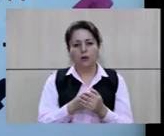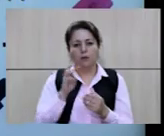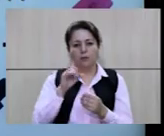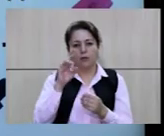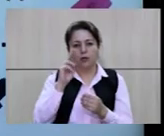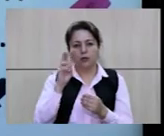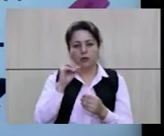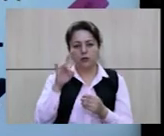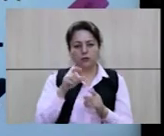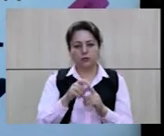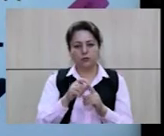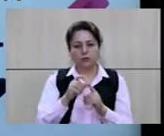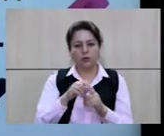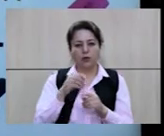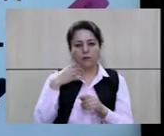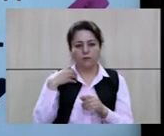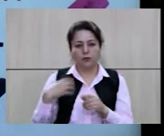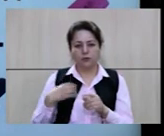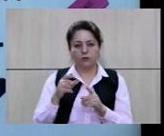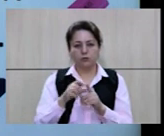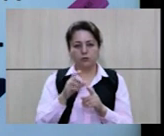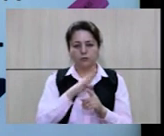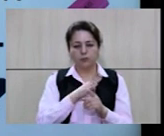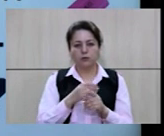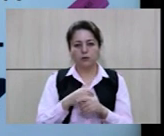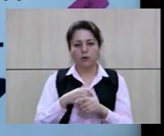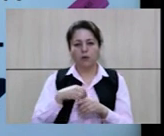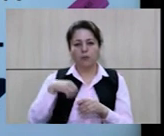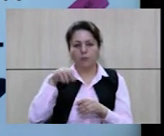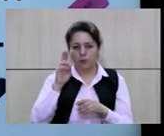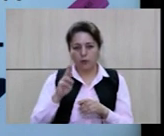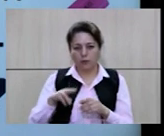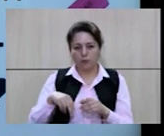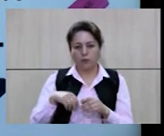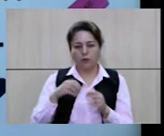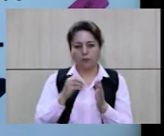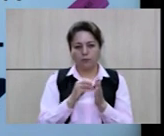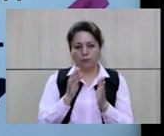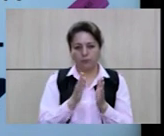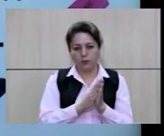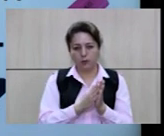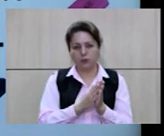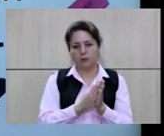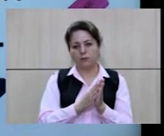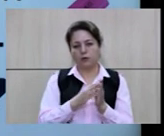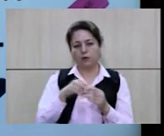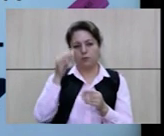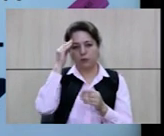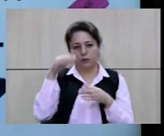Marker so'zi fransuzcha so'z bo'lib, bo'yamoq, belgi qo'ymoq ma'nosini